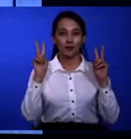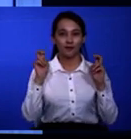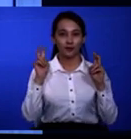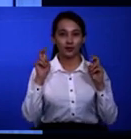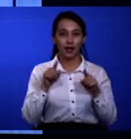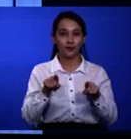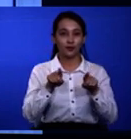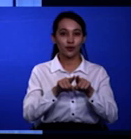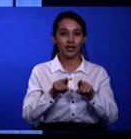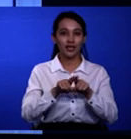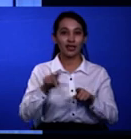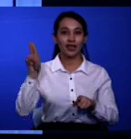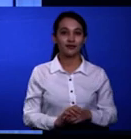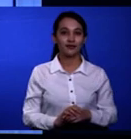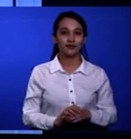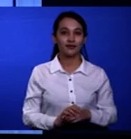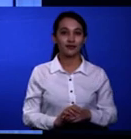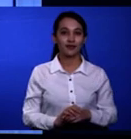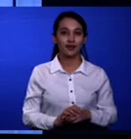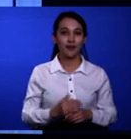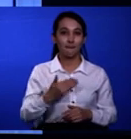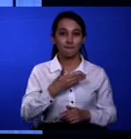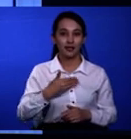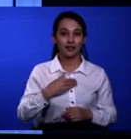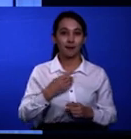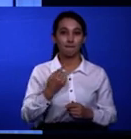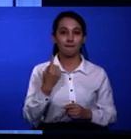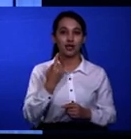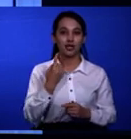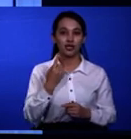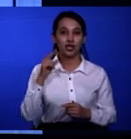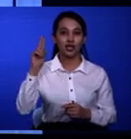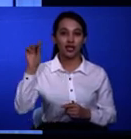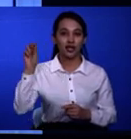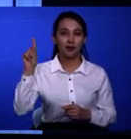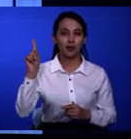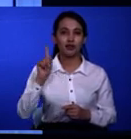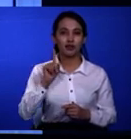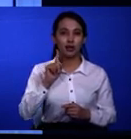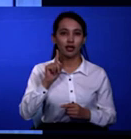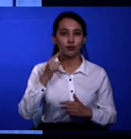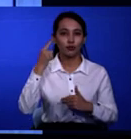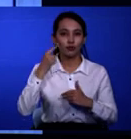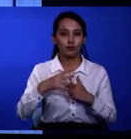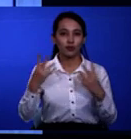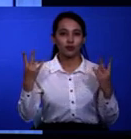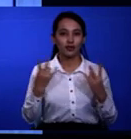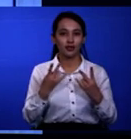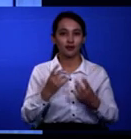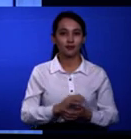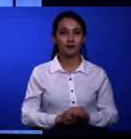ham diagrammalar haqida. Biz birinchi diagramma nima ekanligini bilib olamiz.